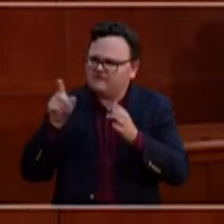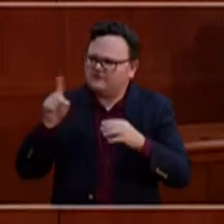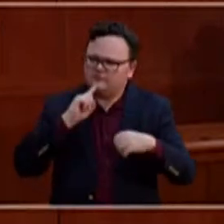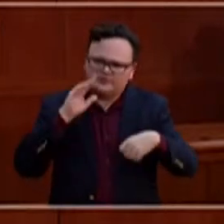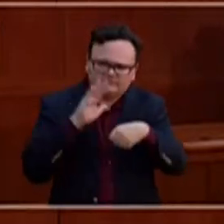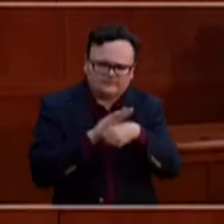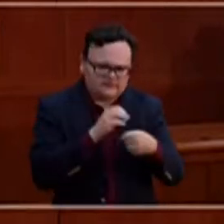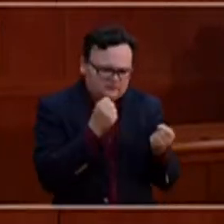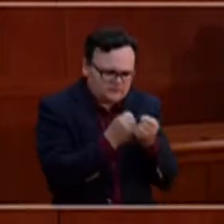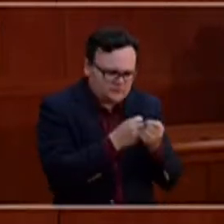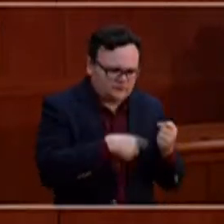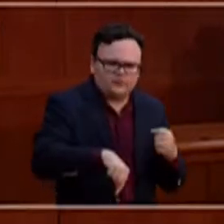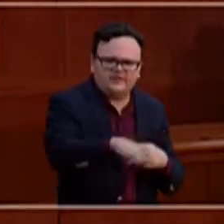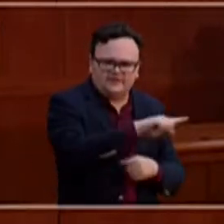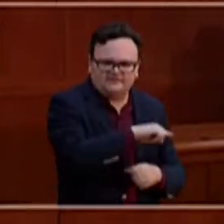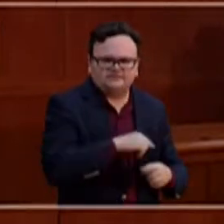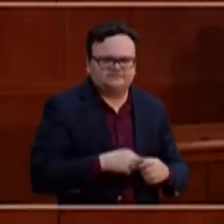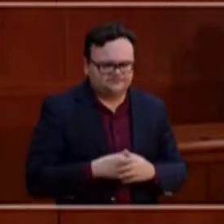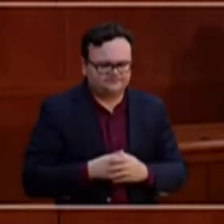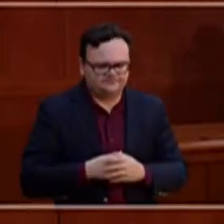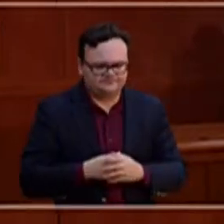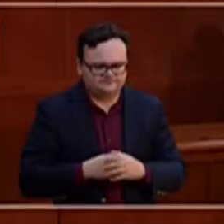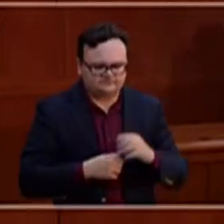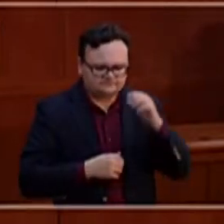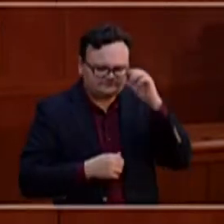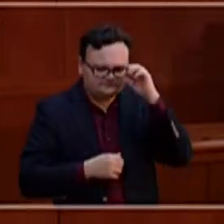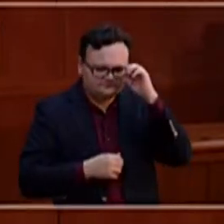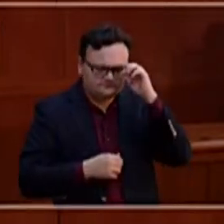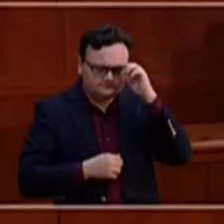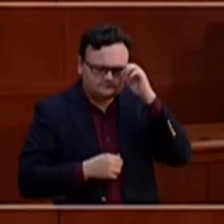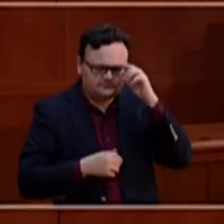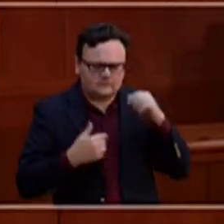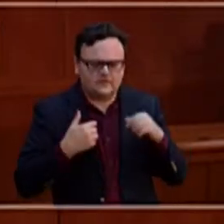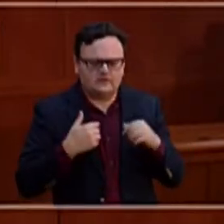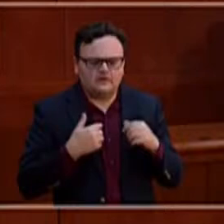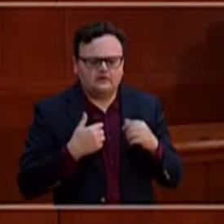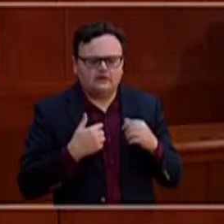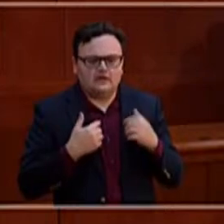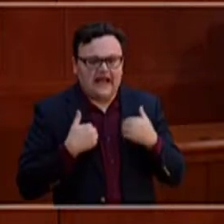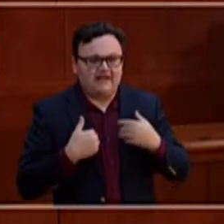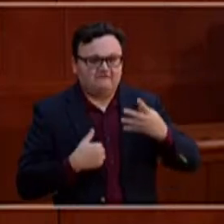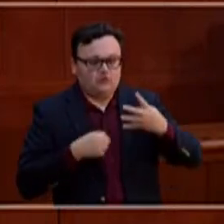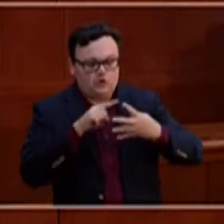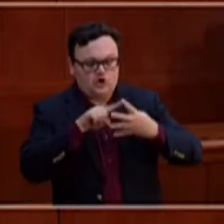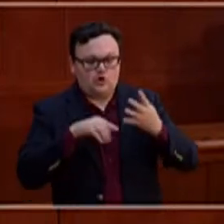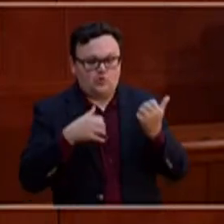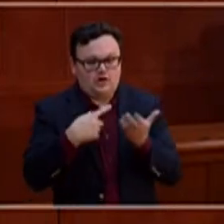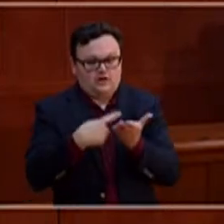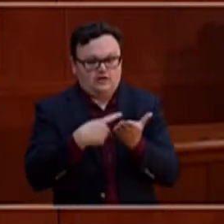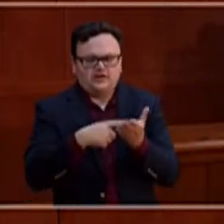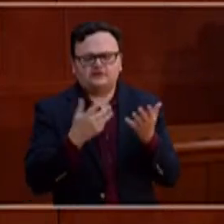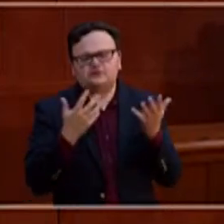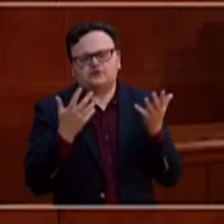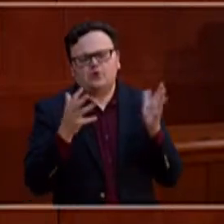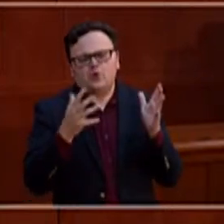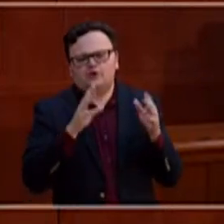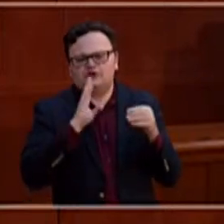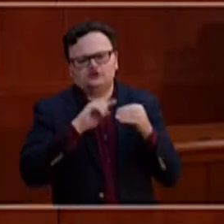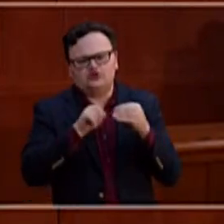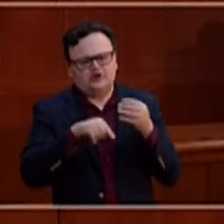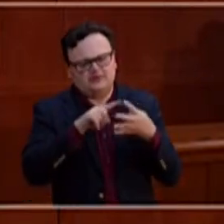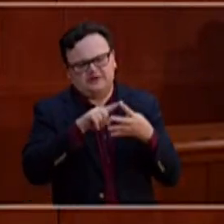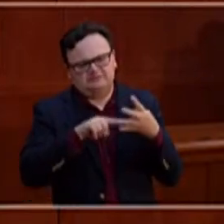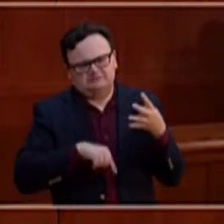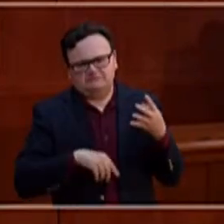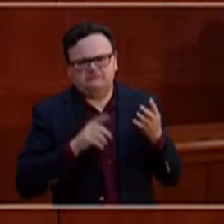to support what they need. So while we've covered many of the key issues that I know you're inquiring about today, bed capacity,